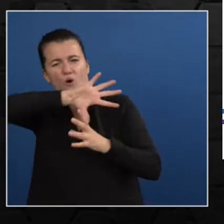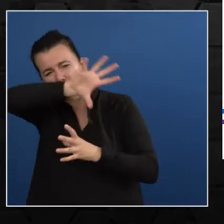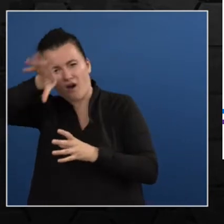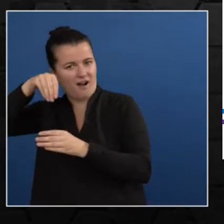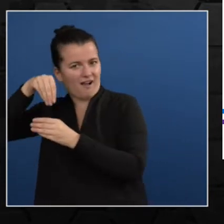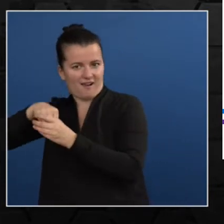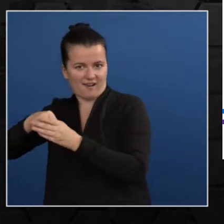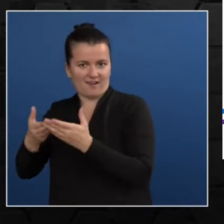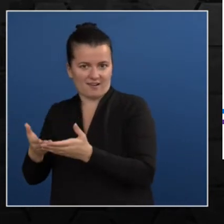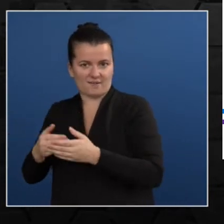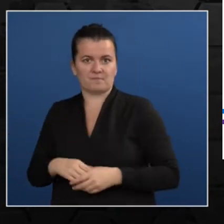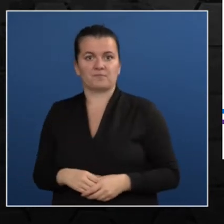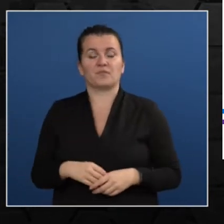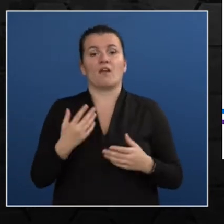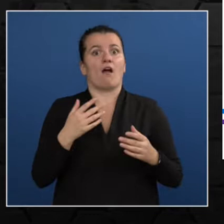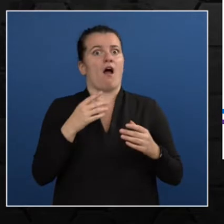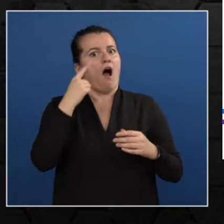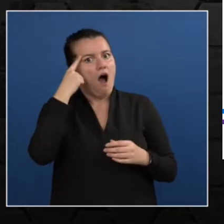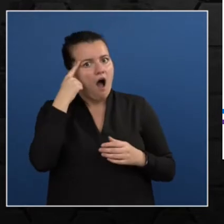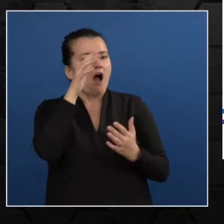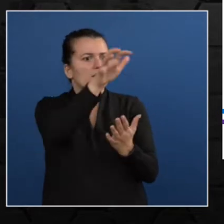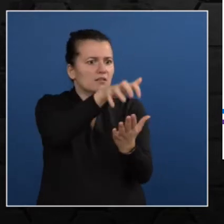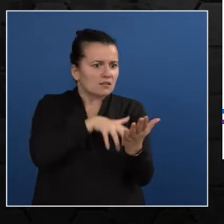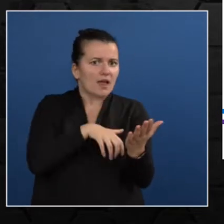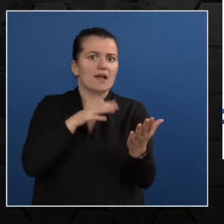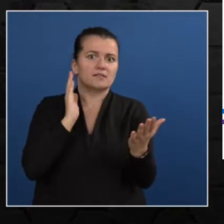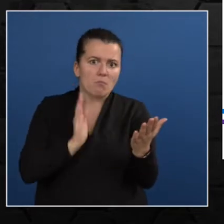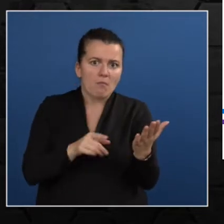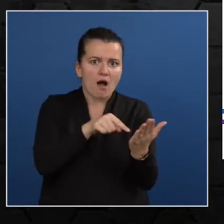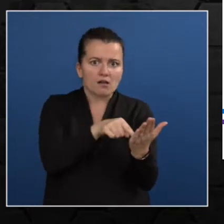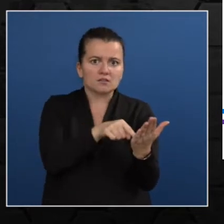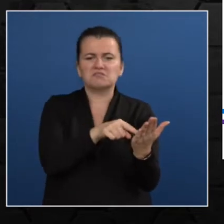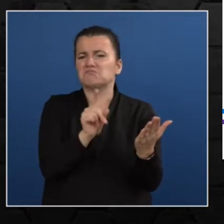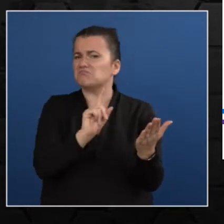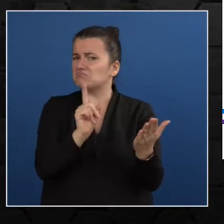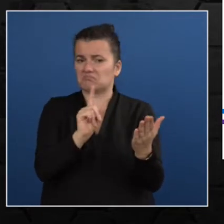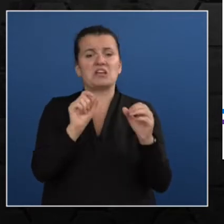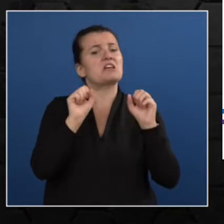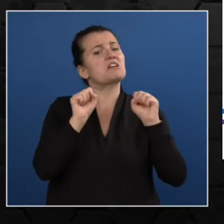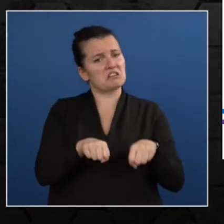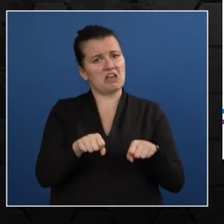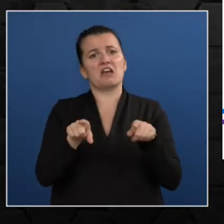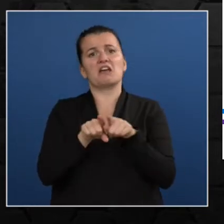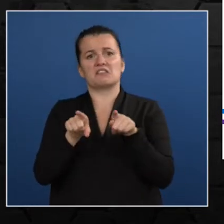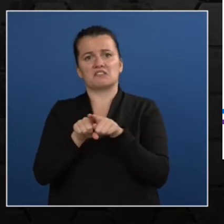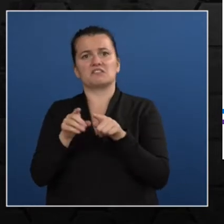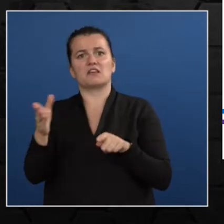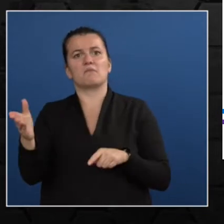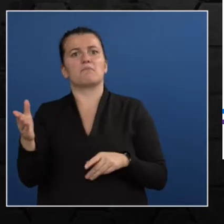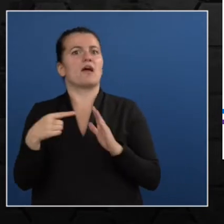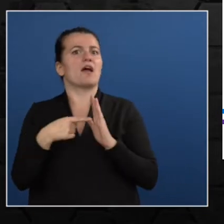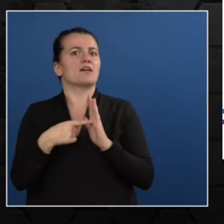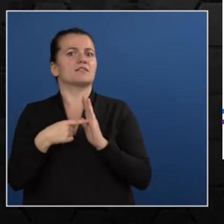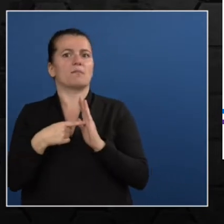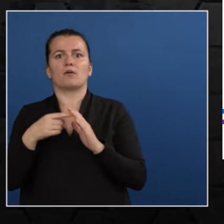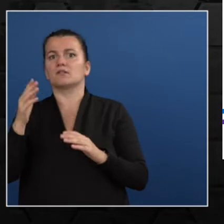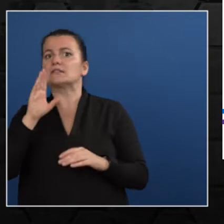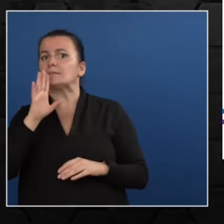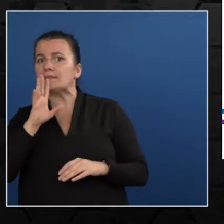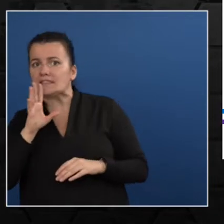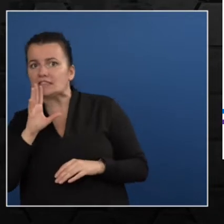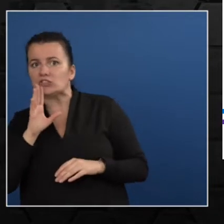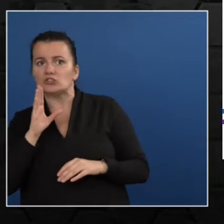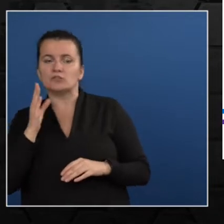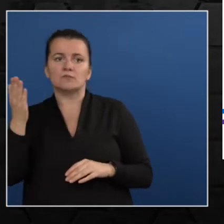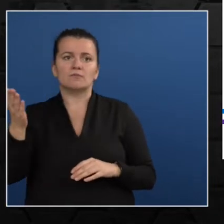you're dealing with textual data in NLP. There's also an audio or